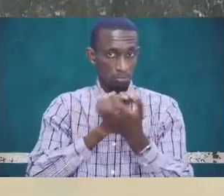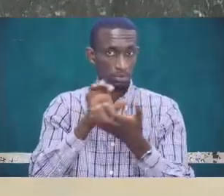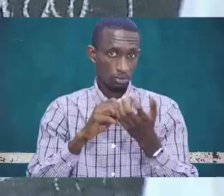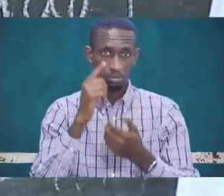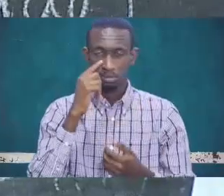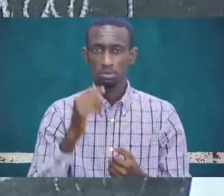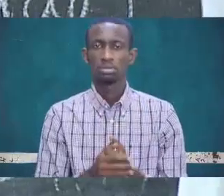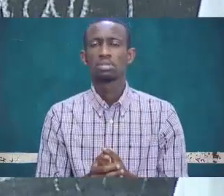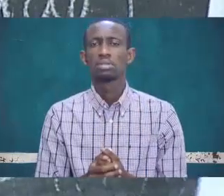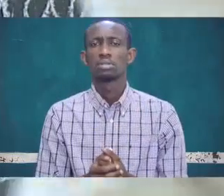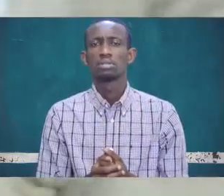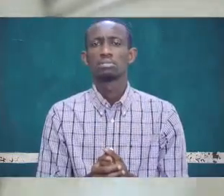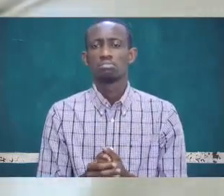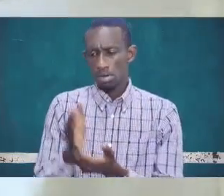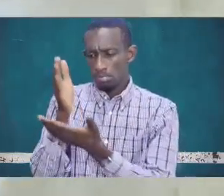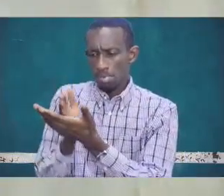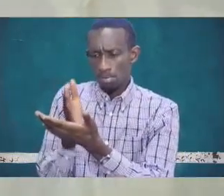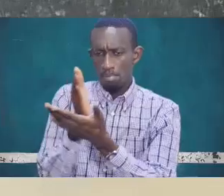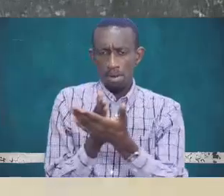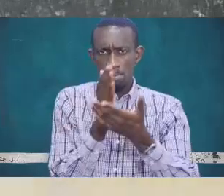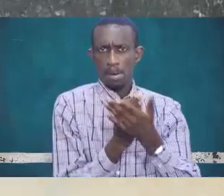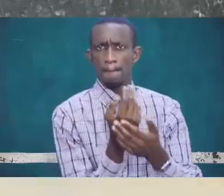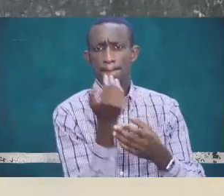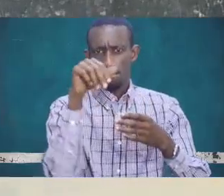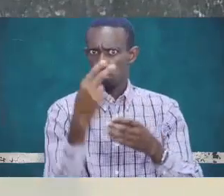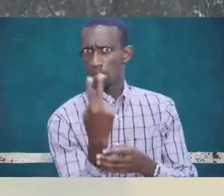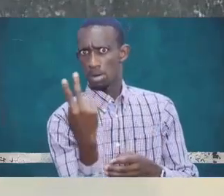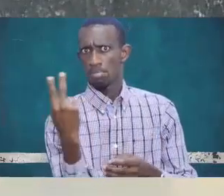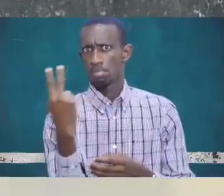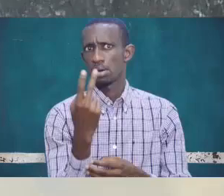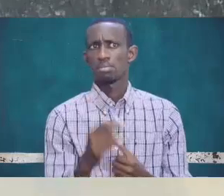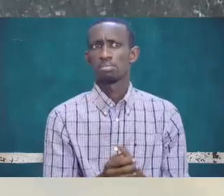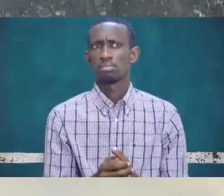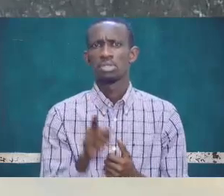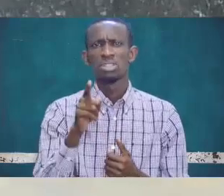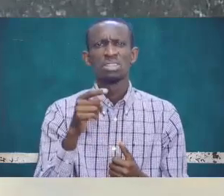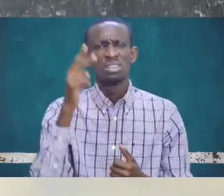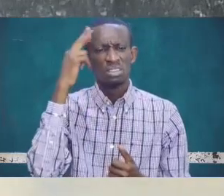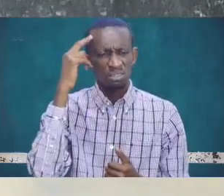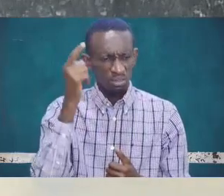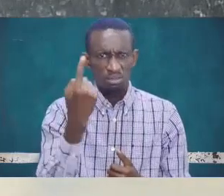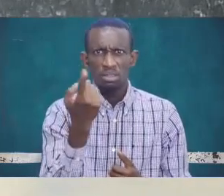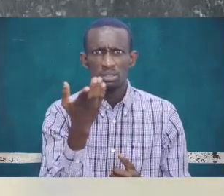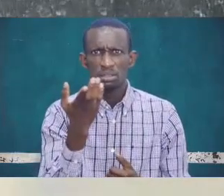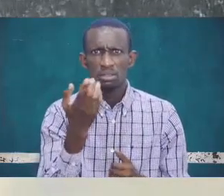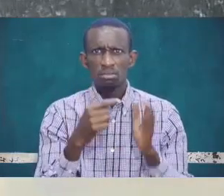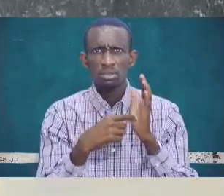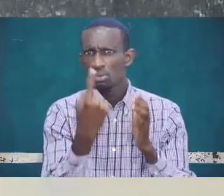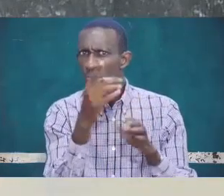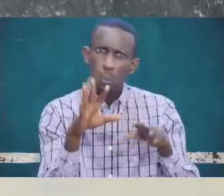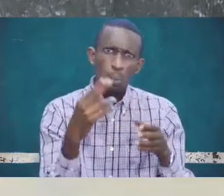are divided into two, if you remember very well. Can you mention one of them or